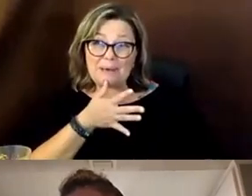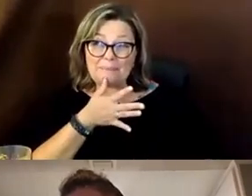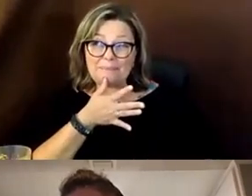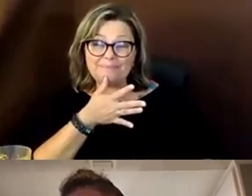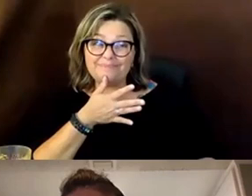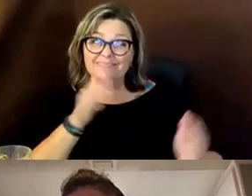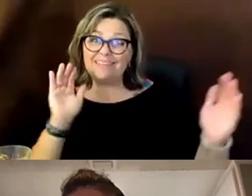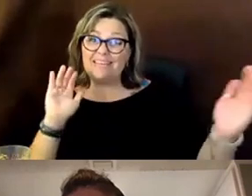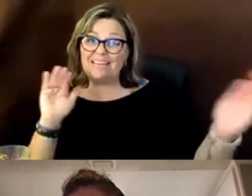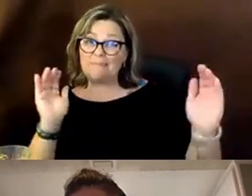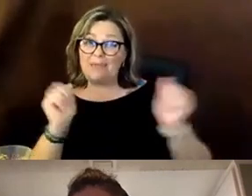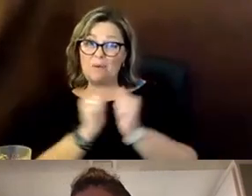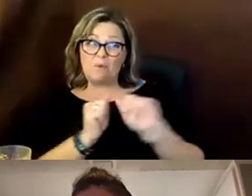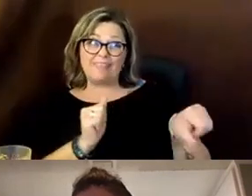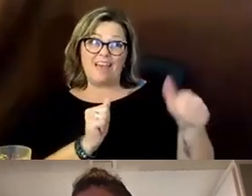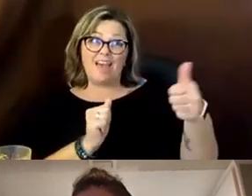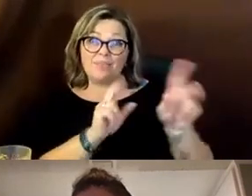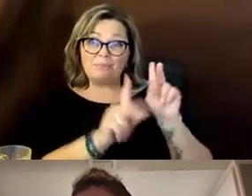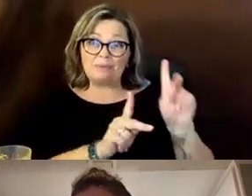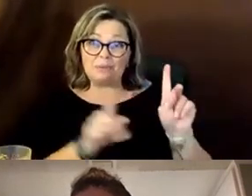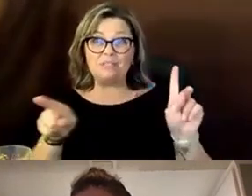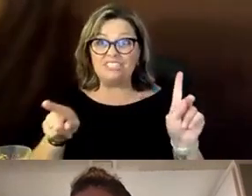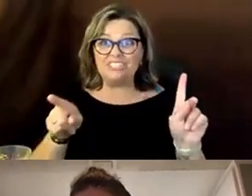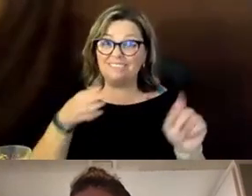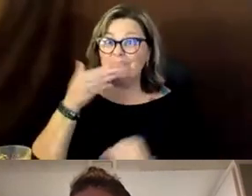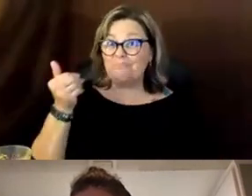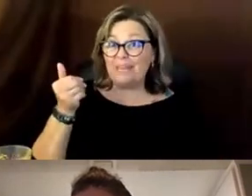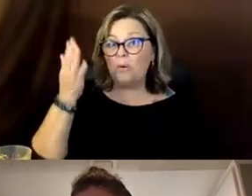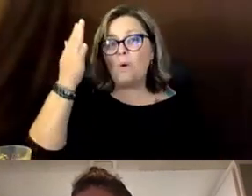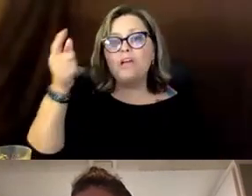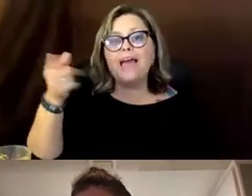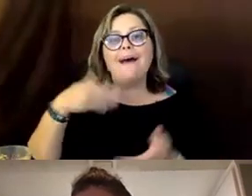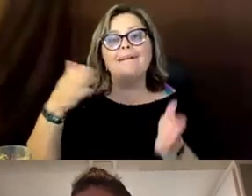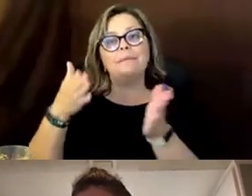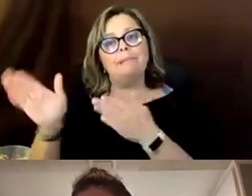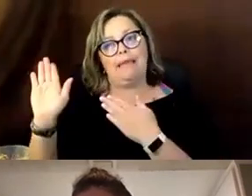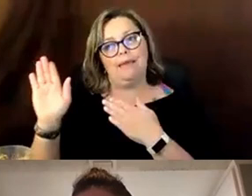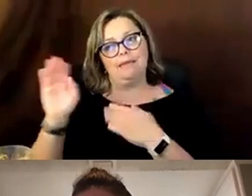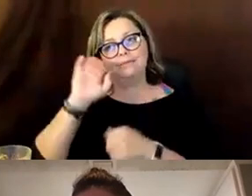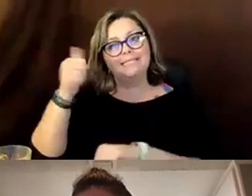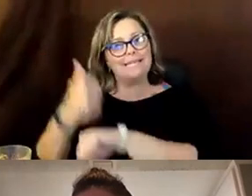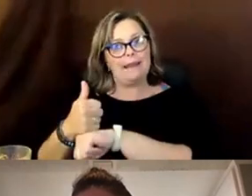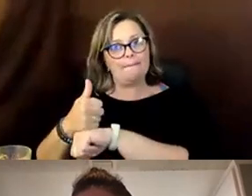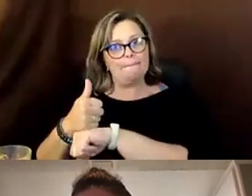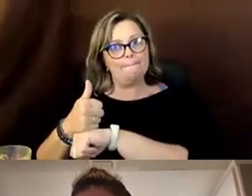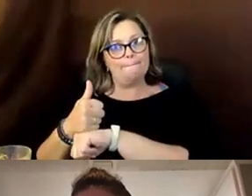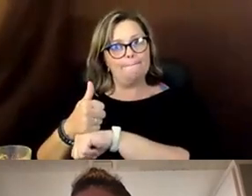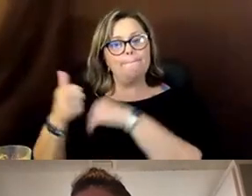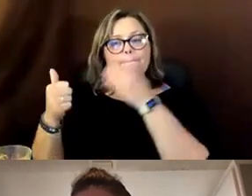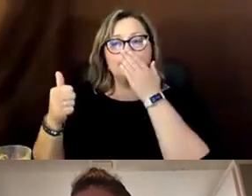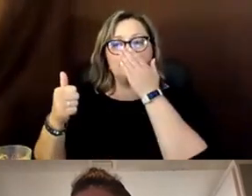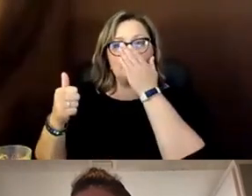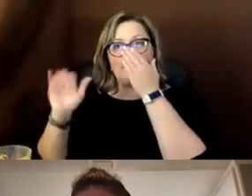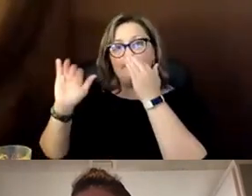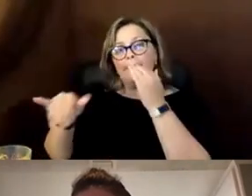because she had a plan in place, and because that plan is helping